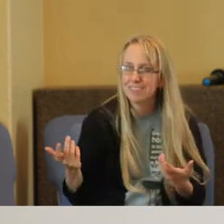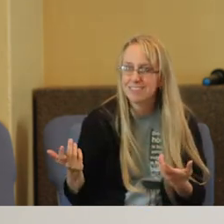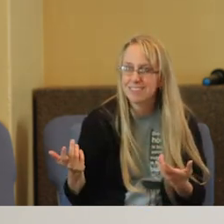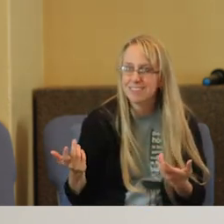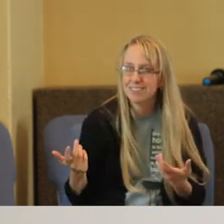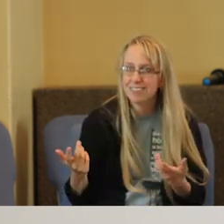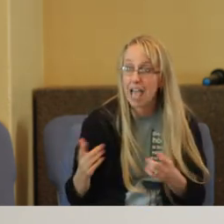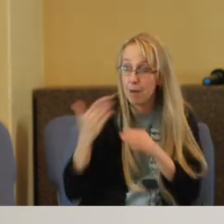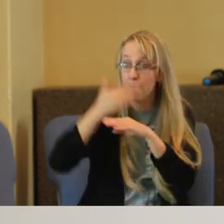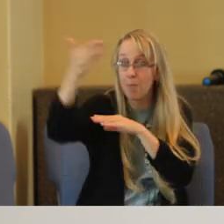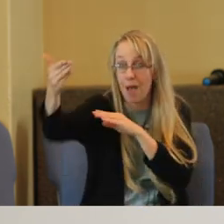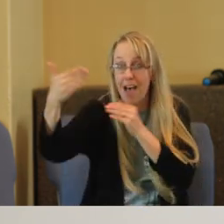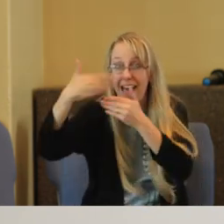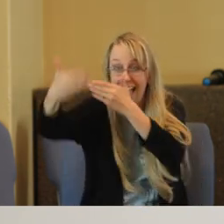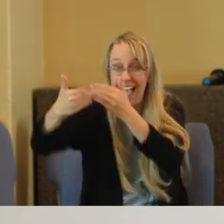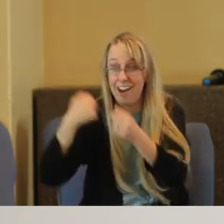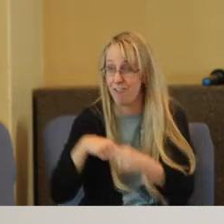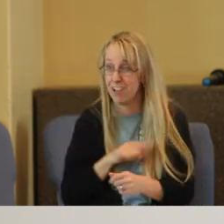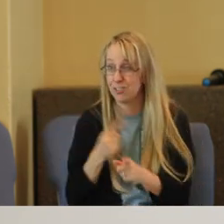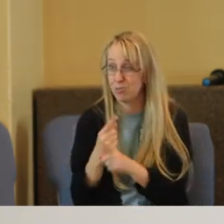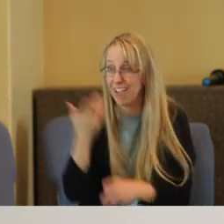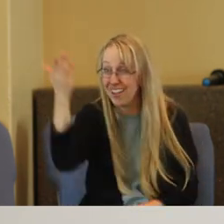we get there, right?